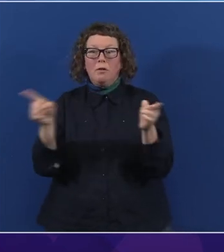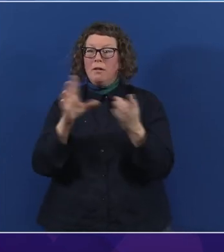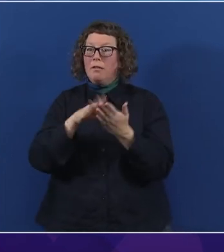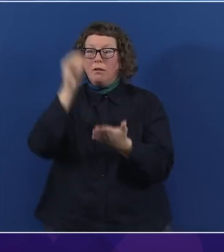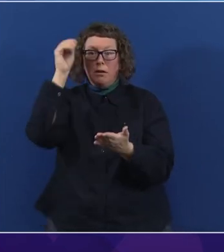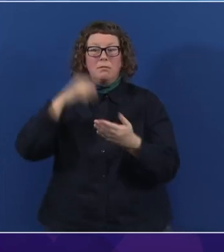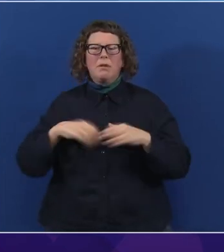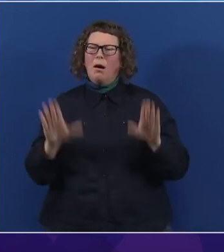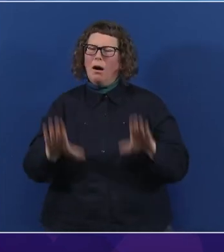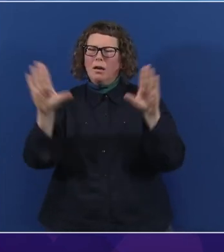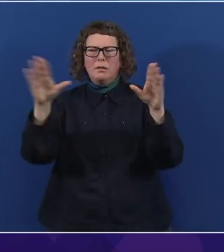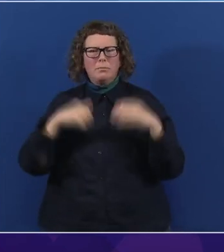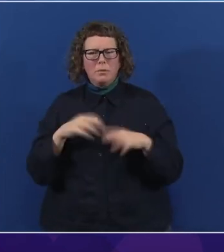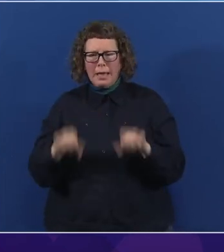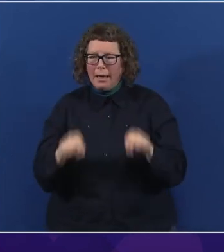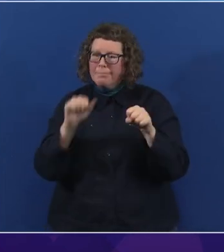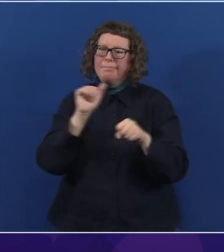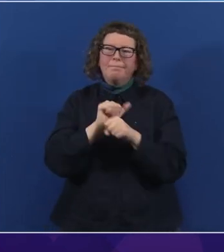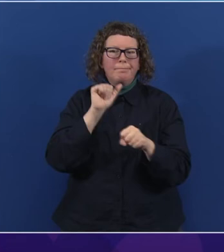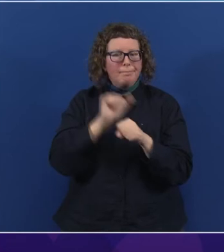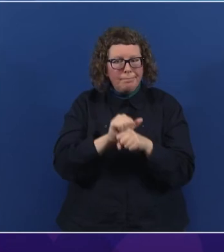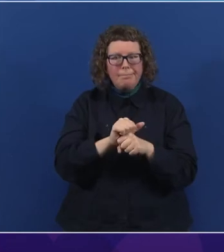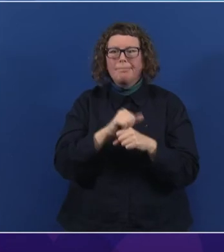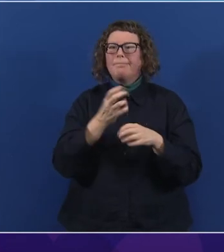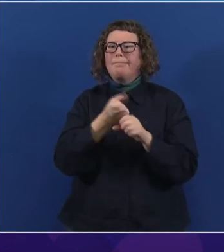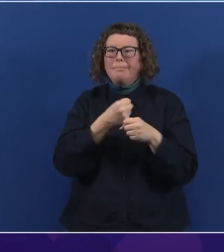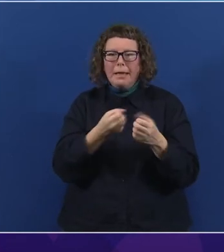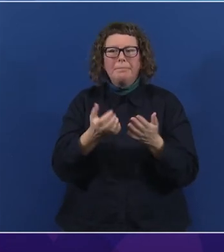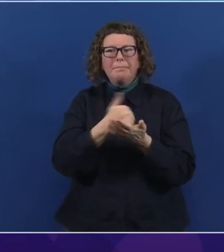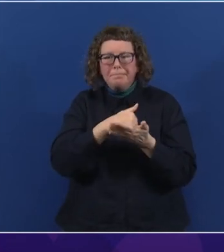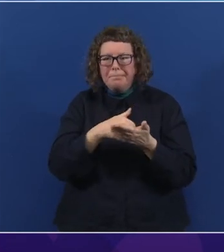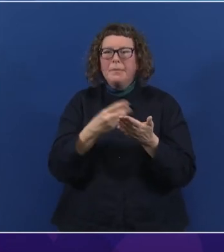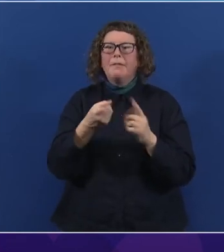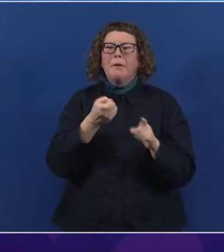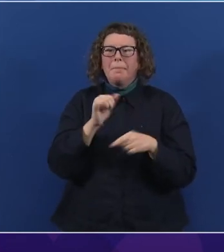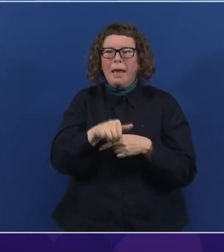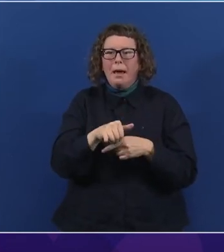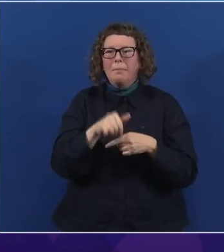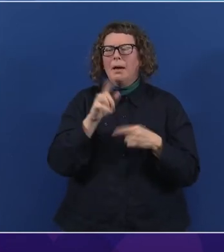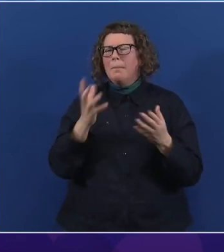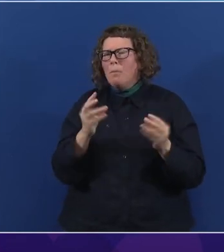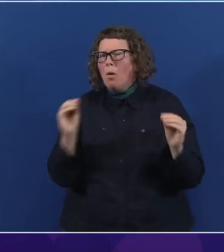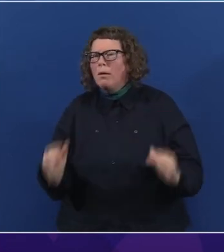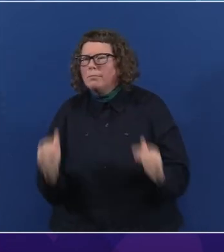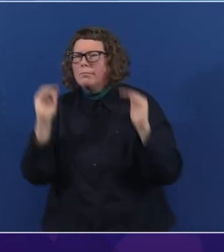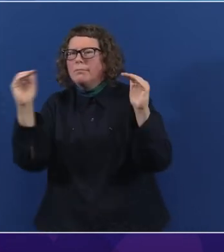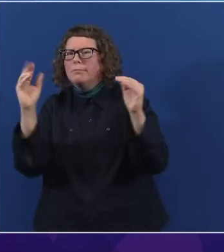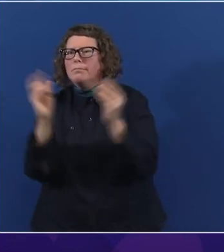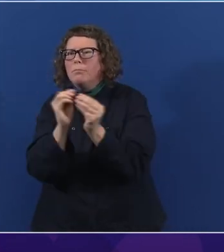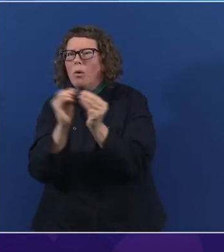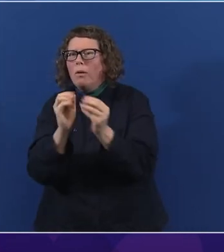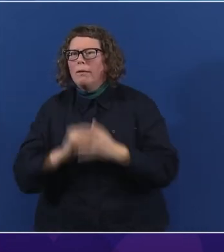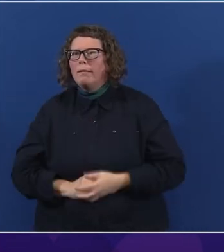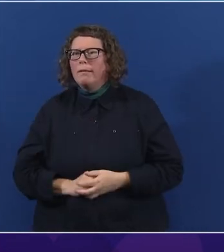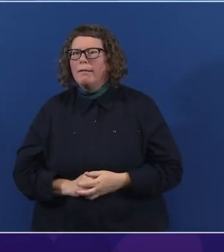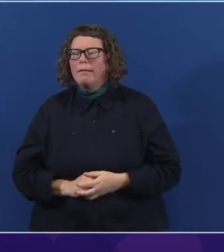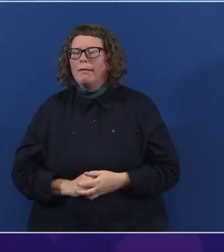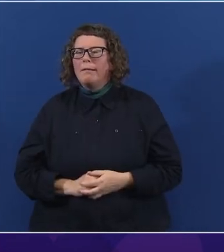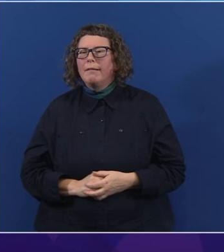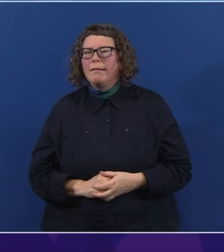go make a living and a career out of it. But I encourage you to go beyond that, to take a step